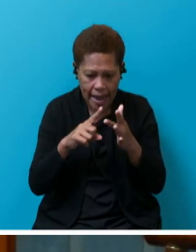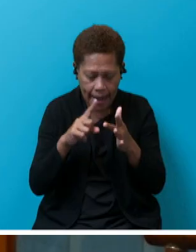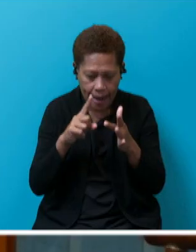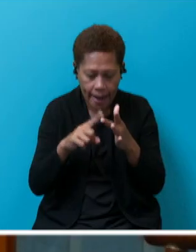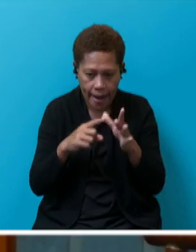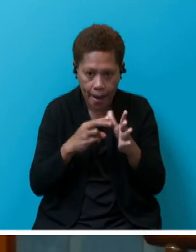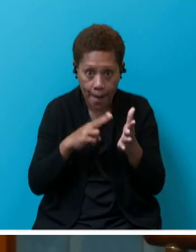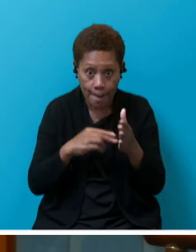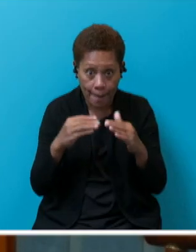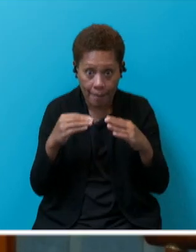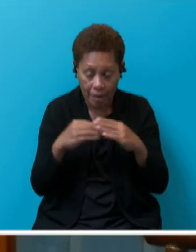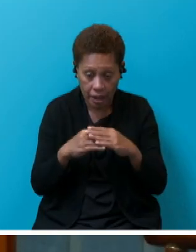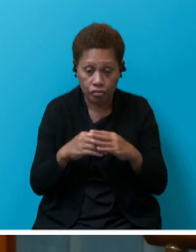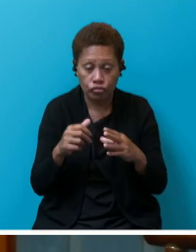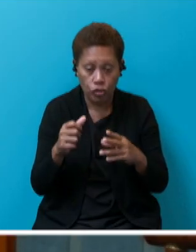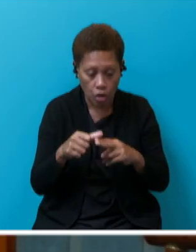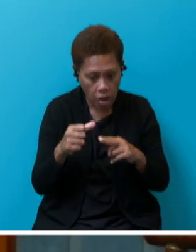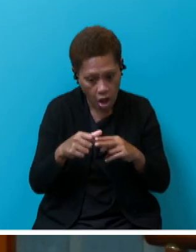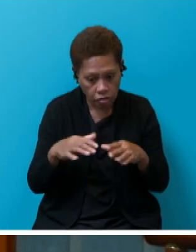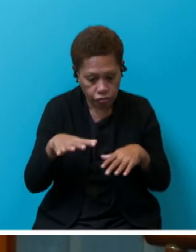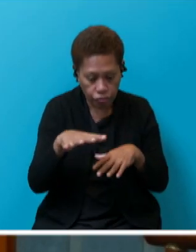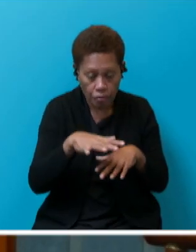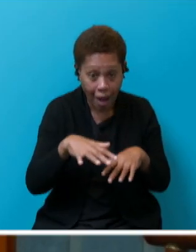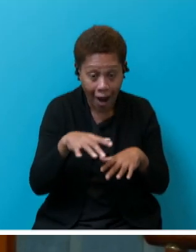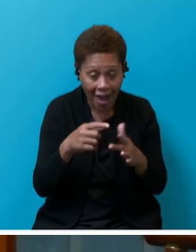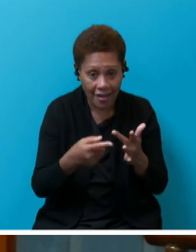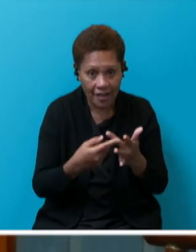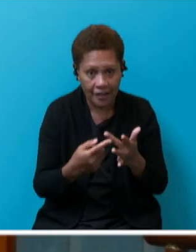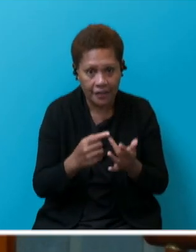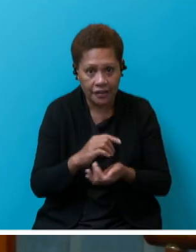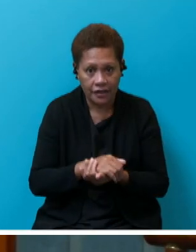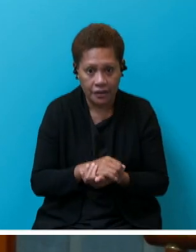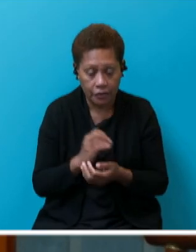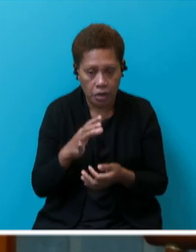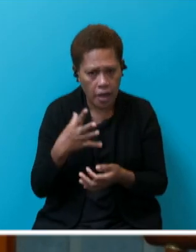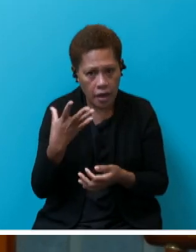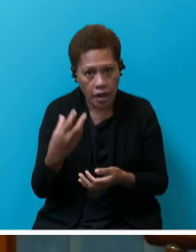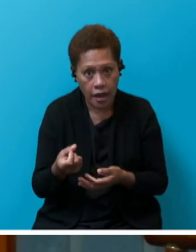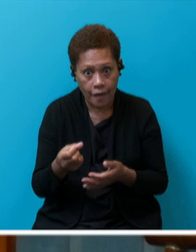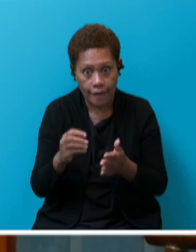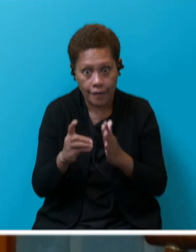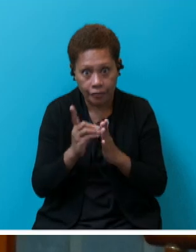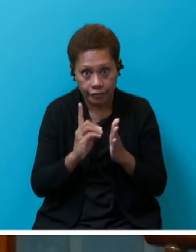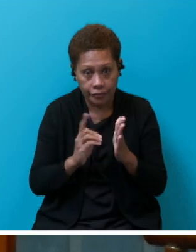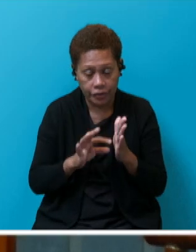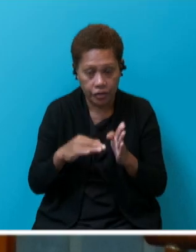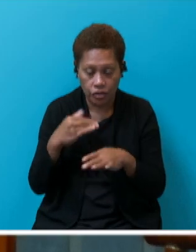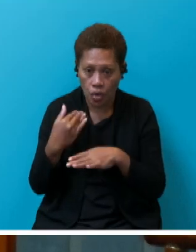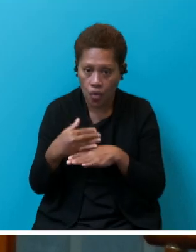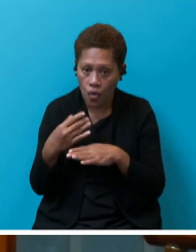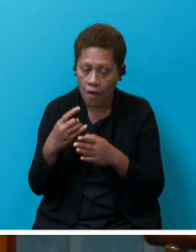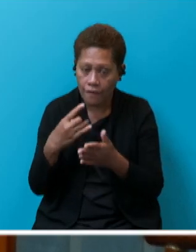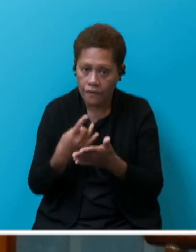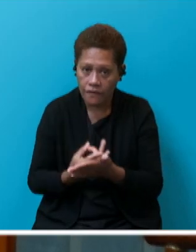others. This task force has been developing regulations, designing the mechanism for small offers and crowdfunding,